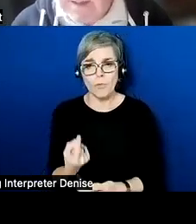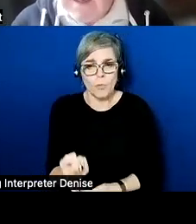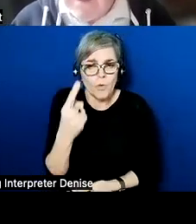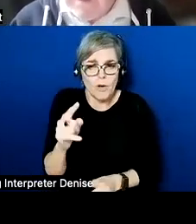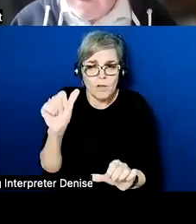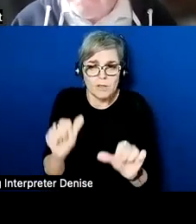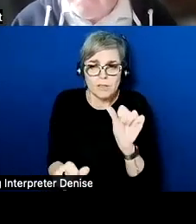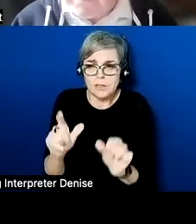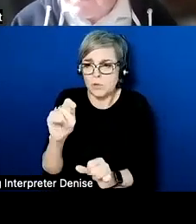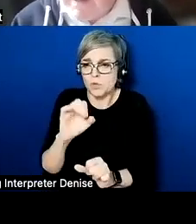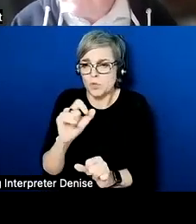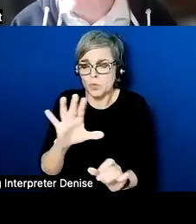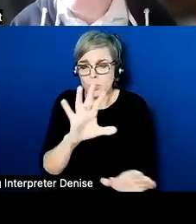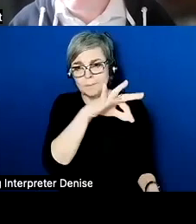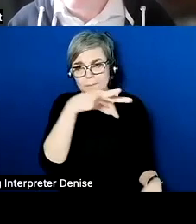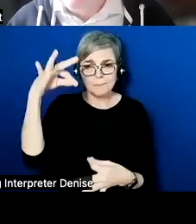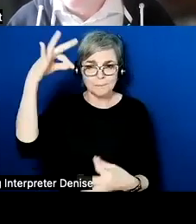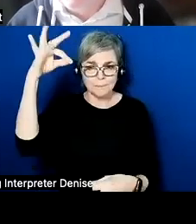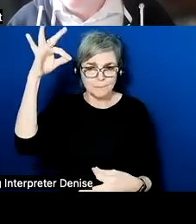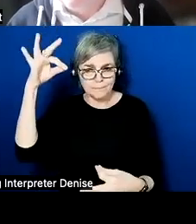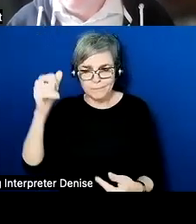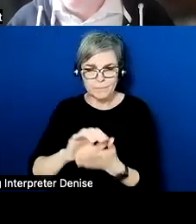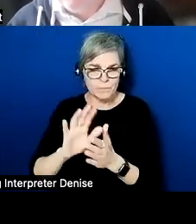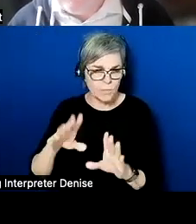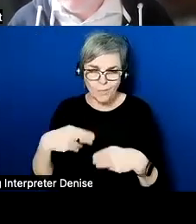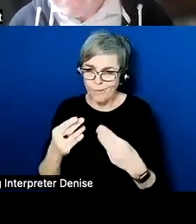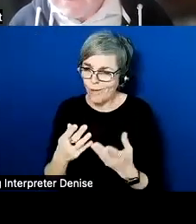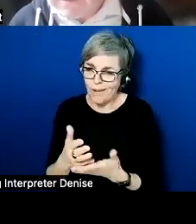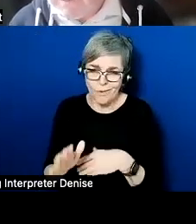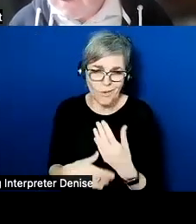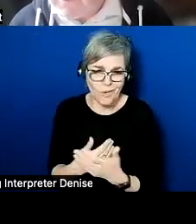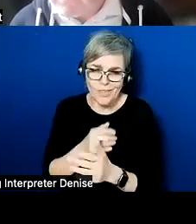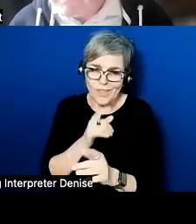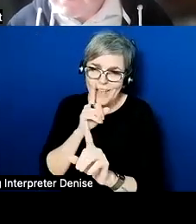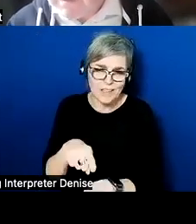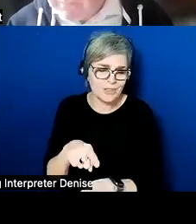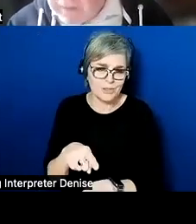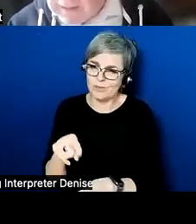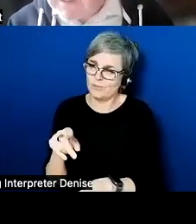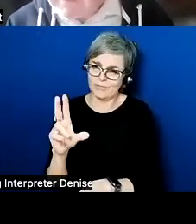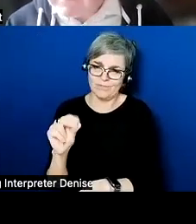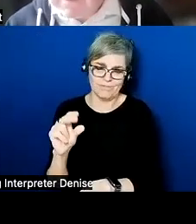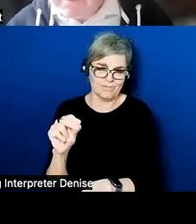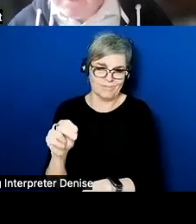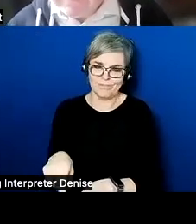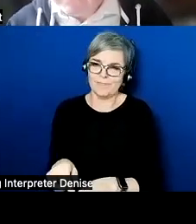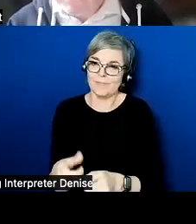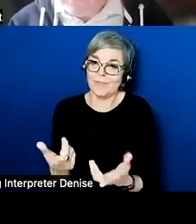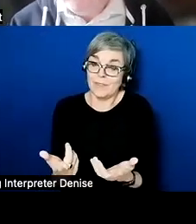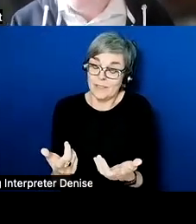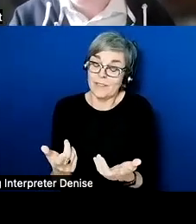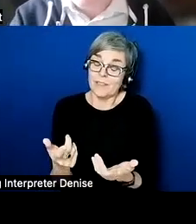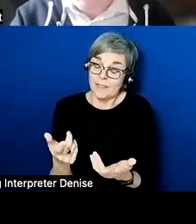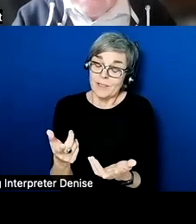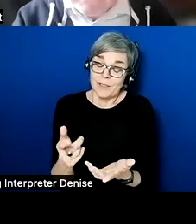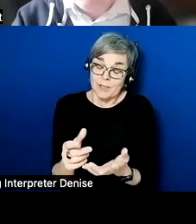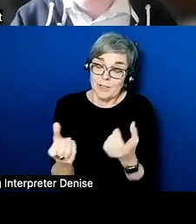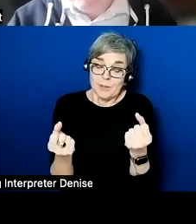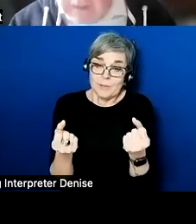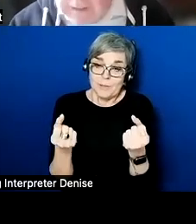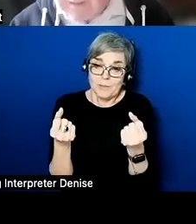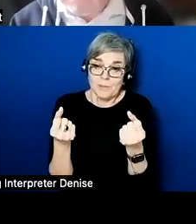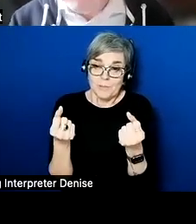answers, especially since lots of assessment tools have been developed against the backdrop of what a